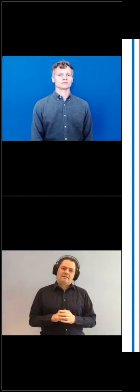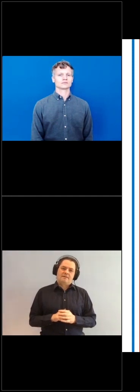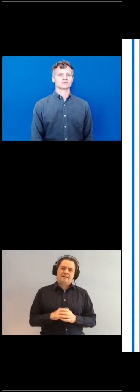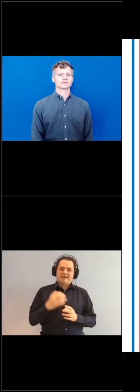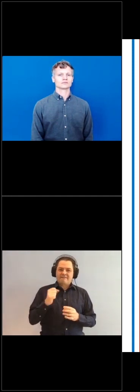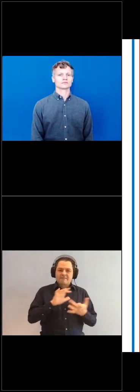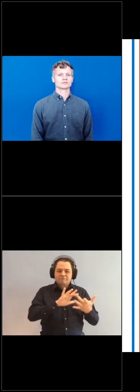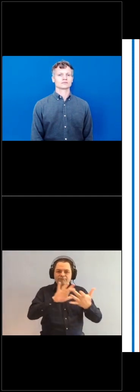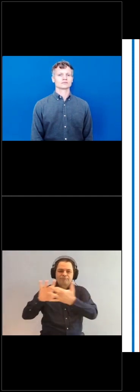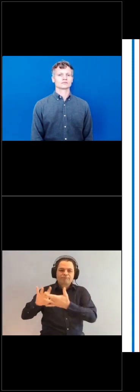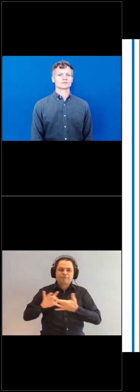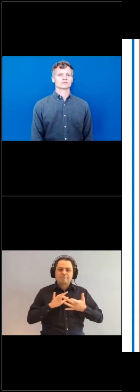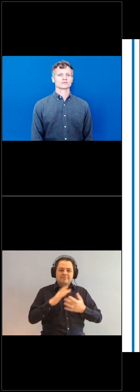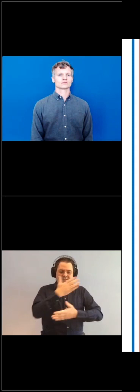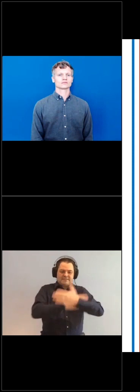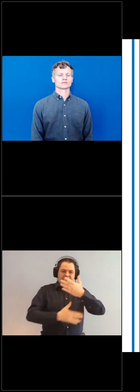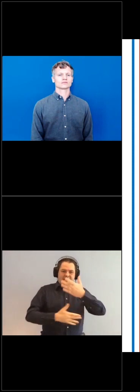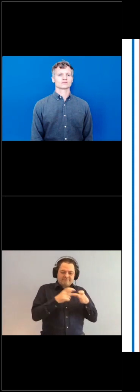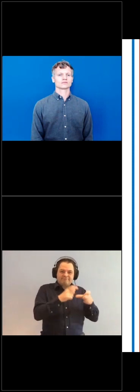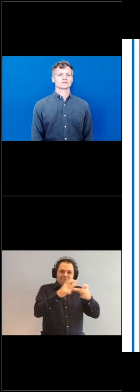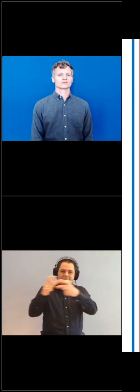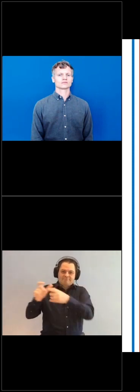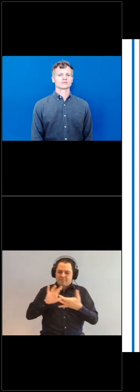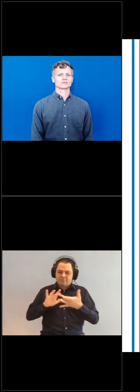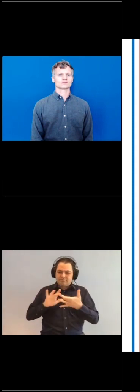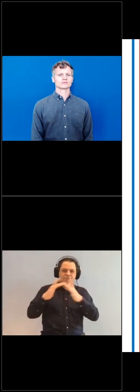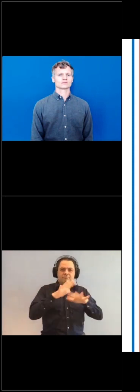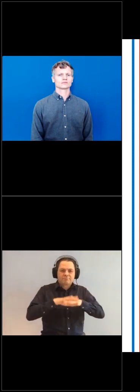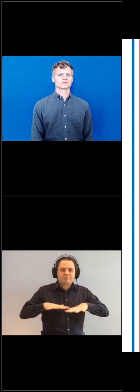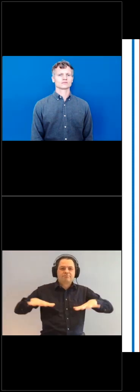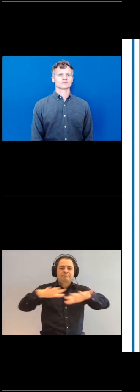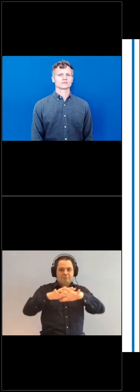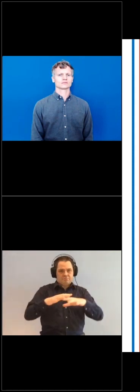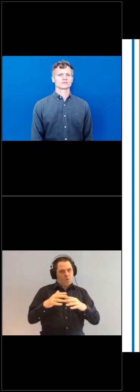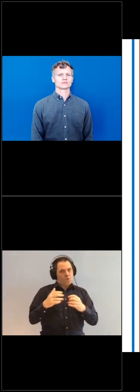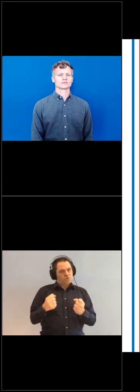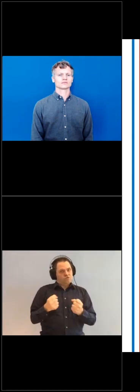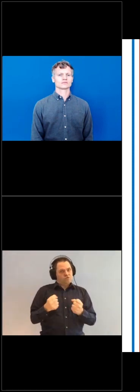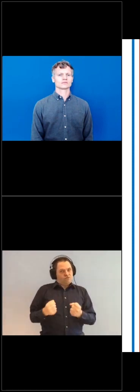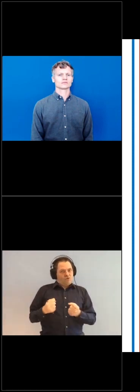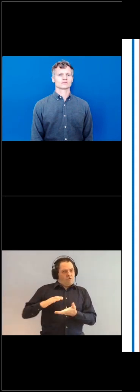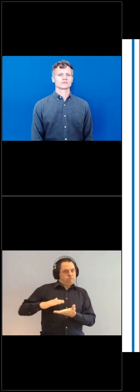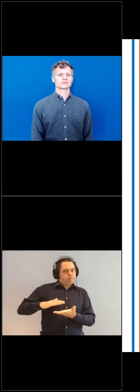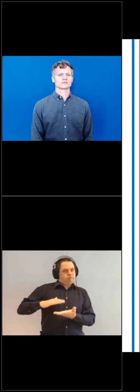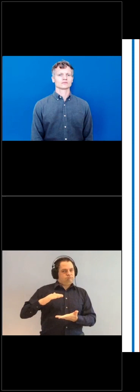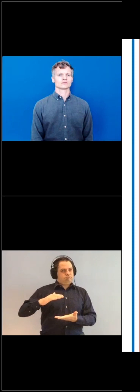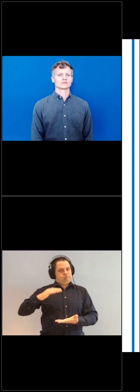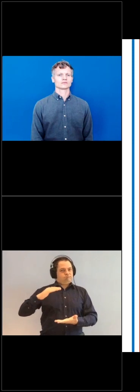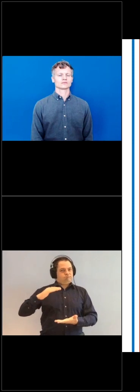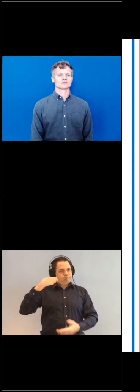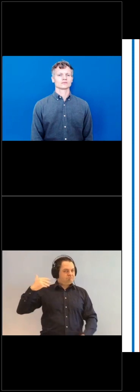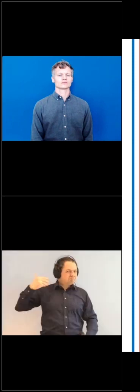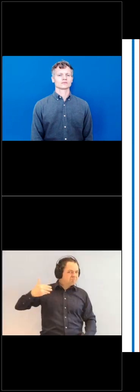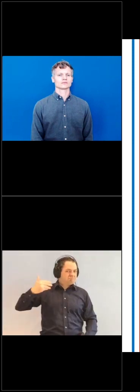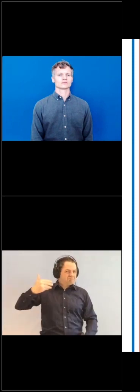on disability movement is increasingly stronger, where especially in the